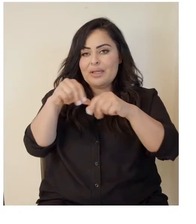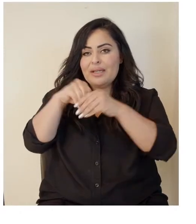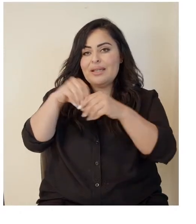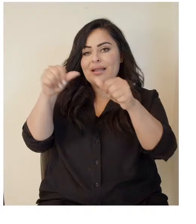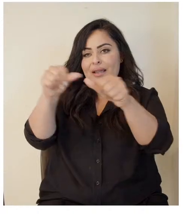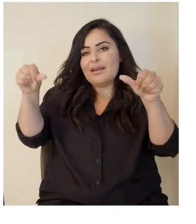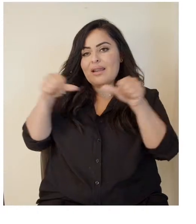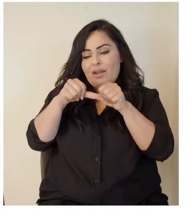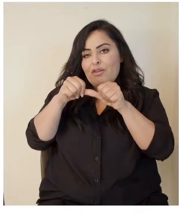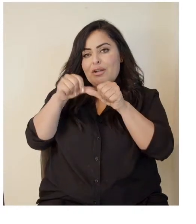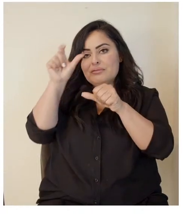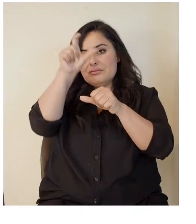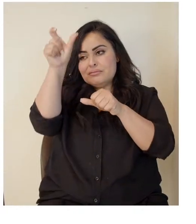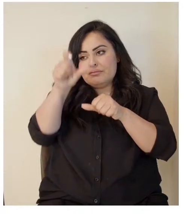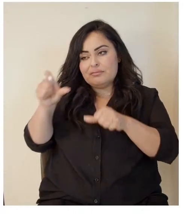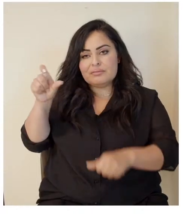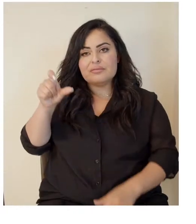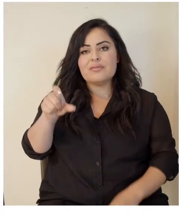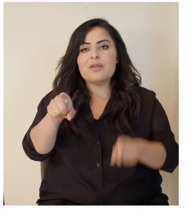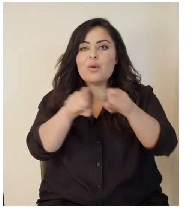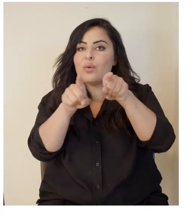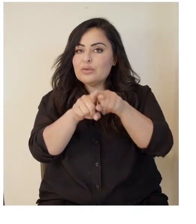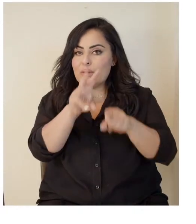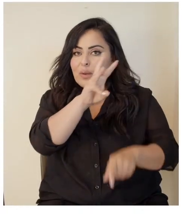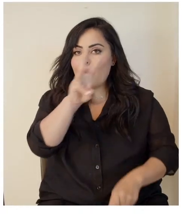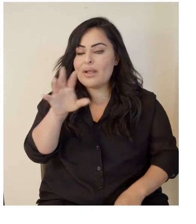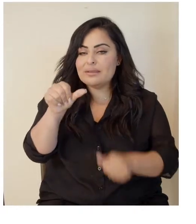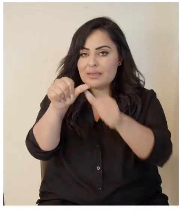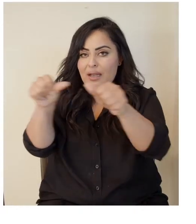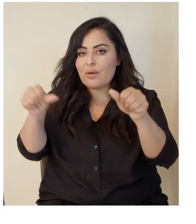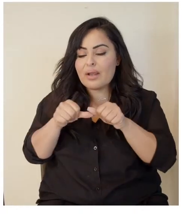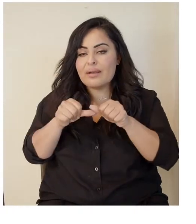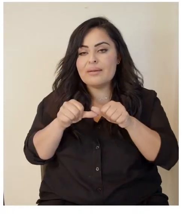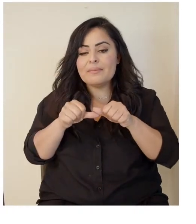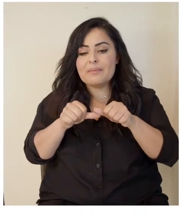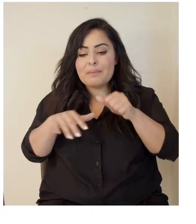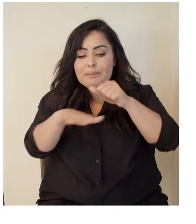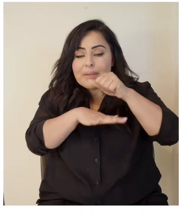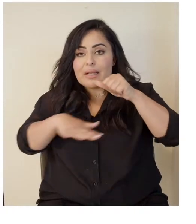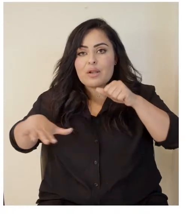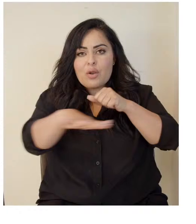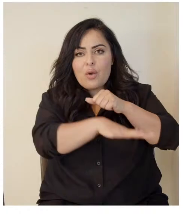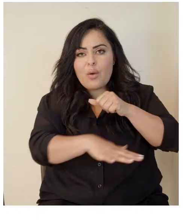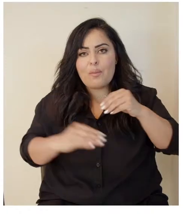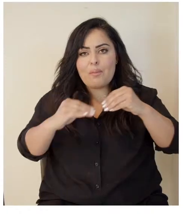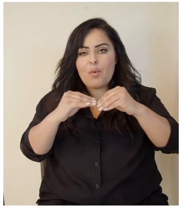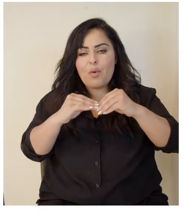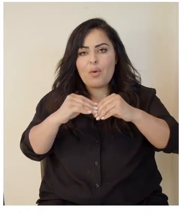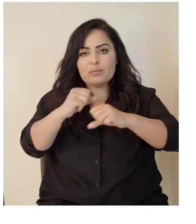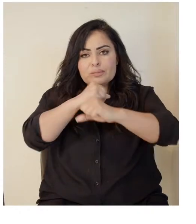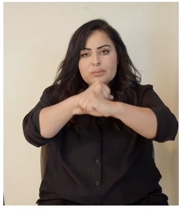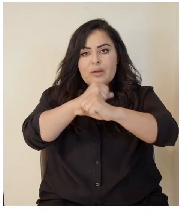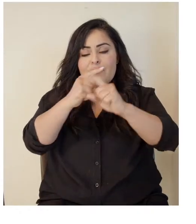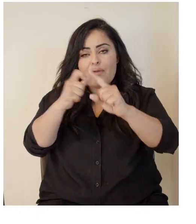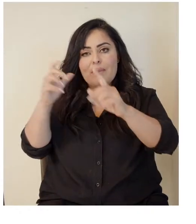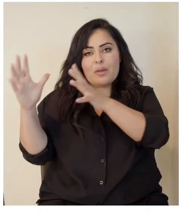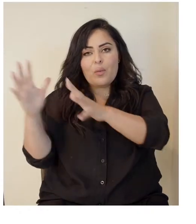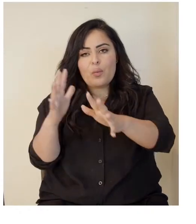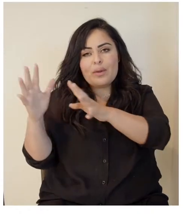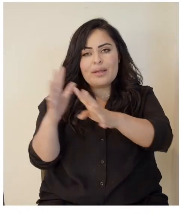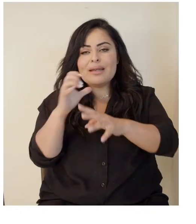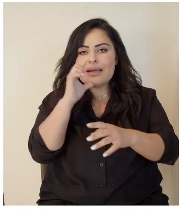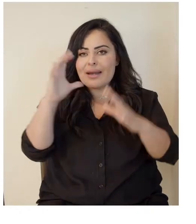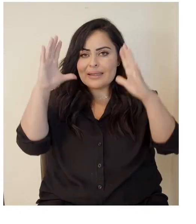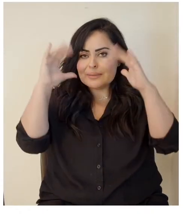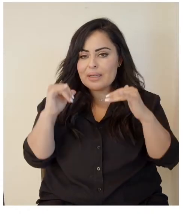upper edge and even out on the west side a little bit. Down low, a little bit more shelter from the wind, not expecting any